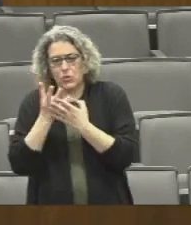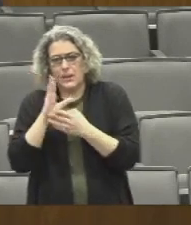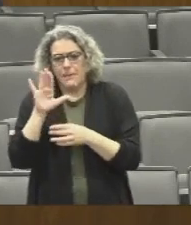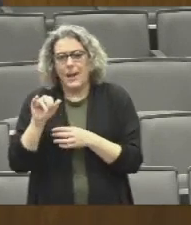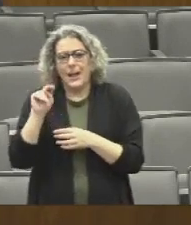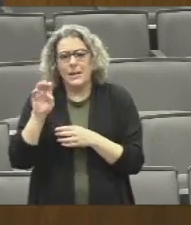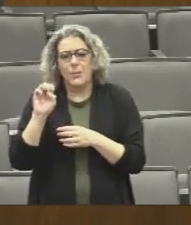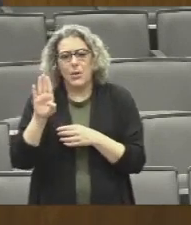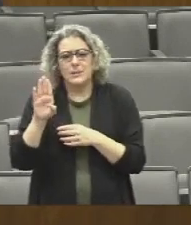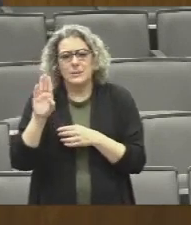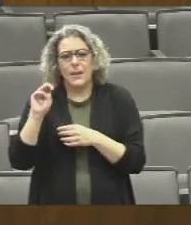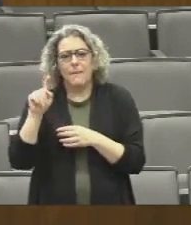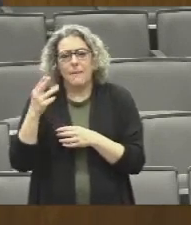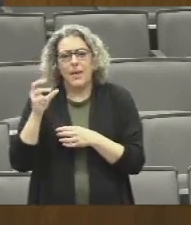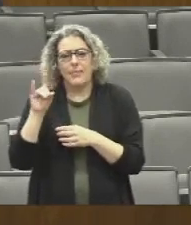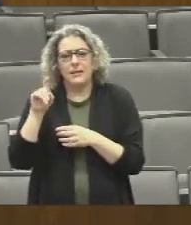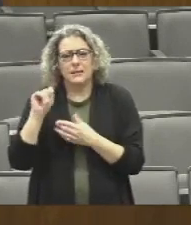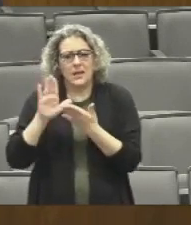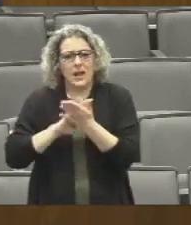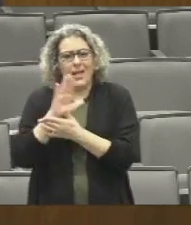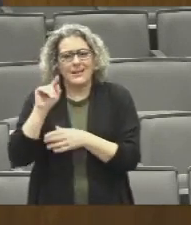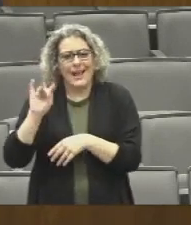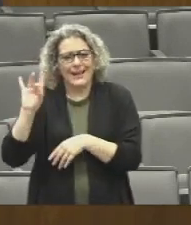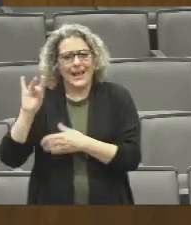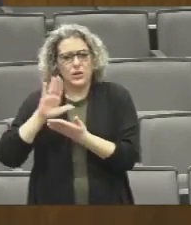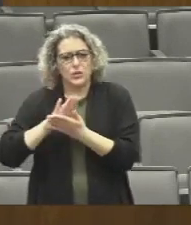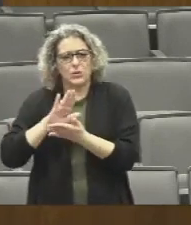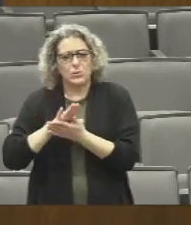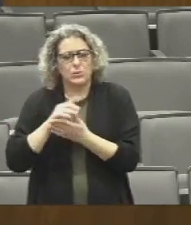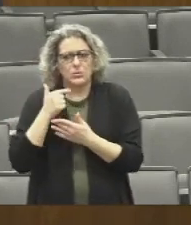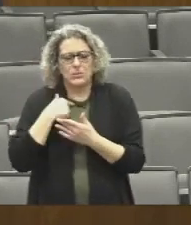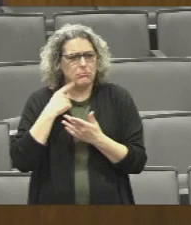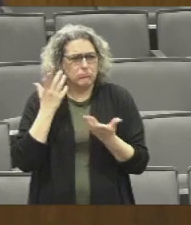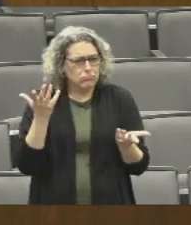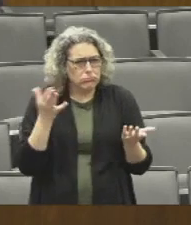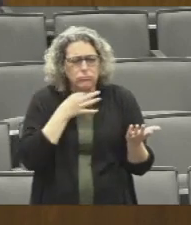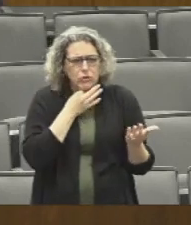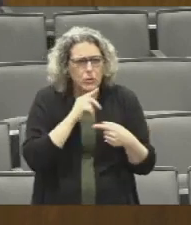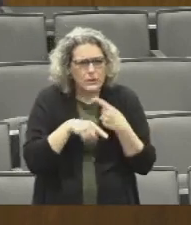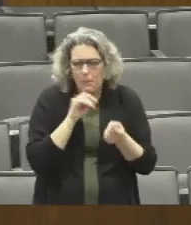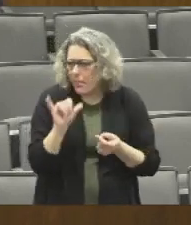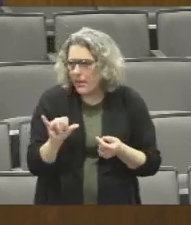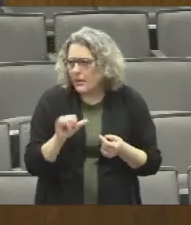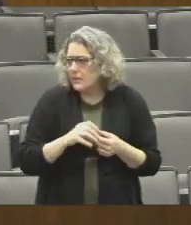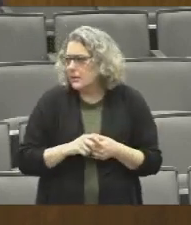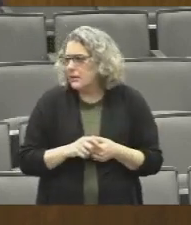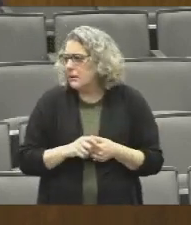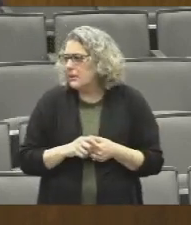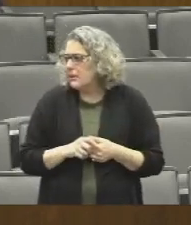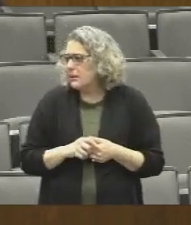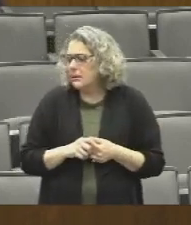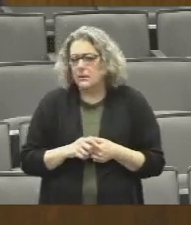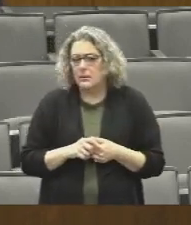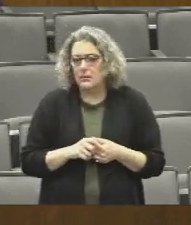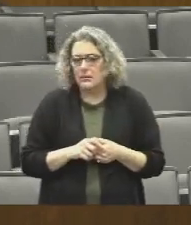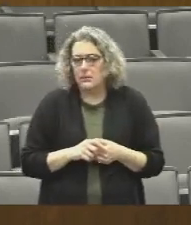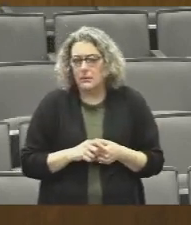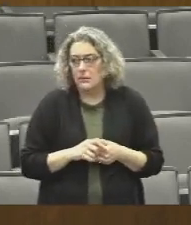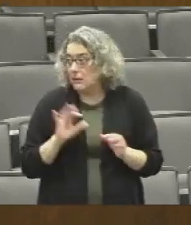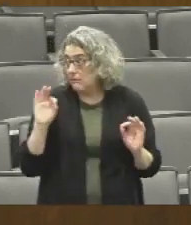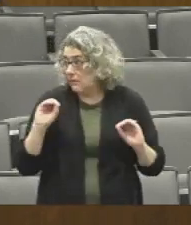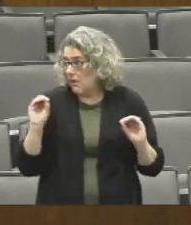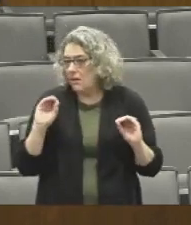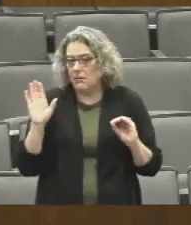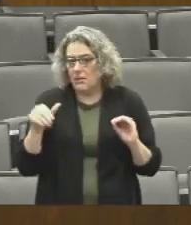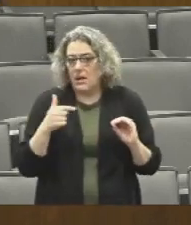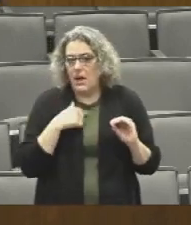Methodist College at 8 schools. And I thought we were doing totally all that. I'm just curious about that. And if not, I can,